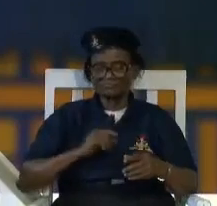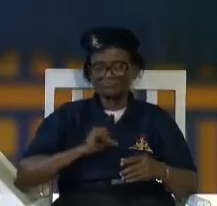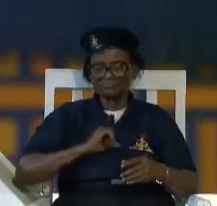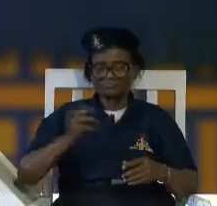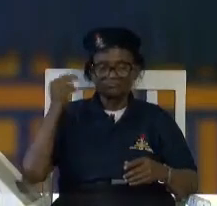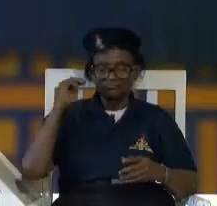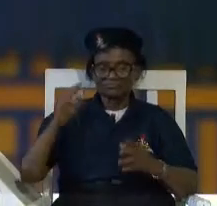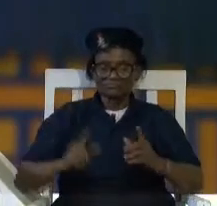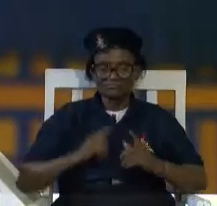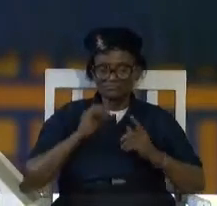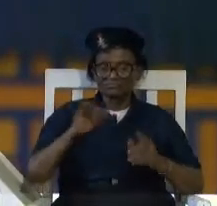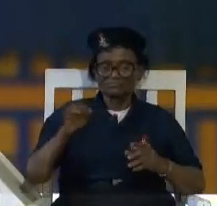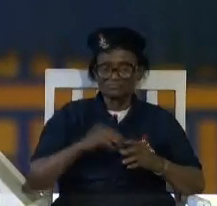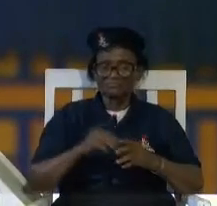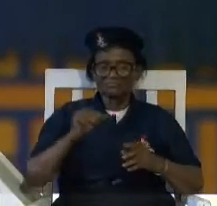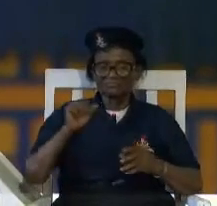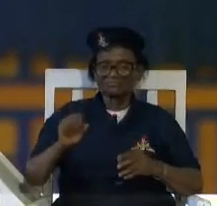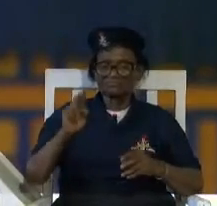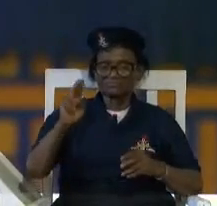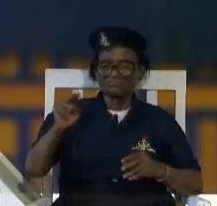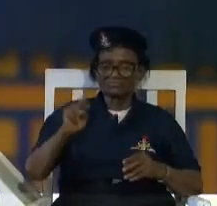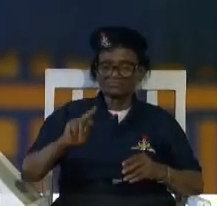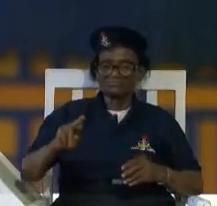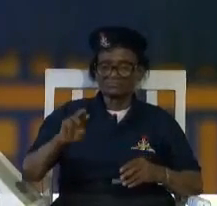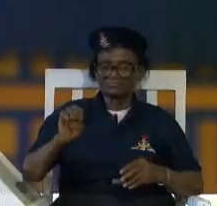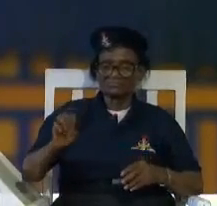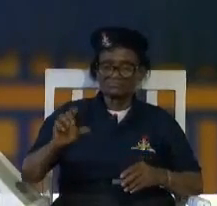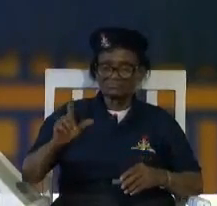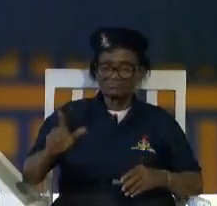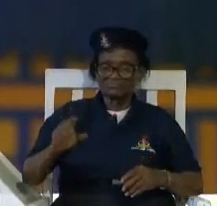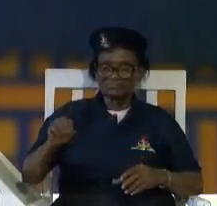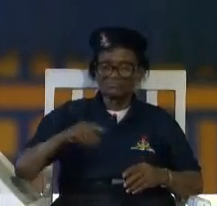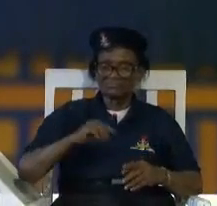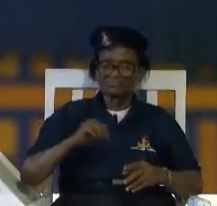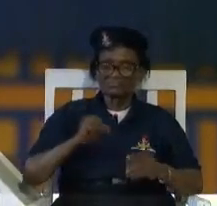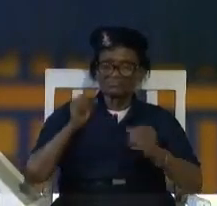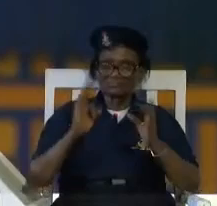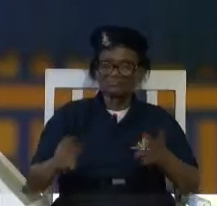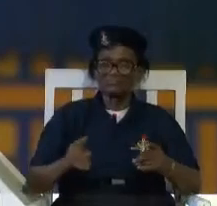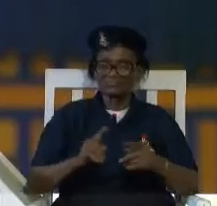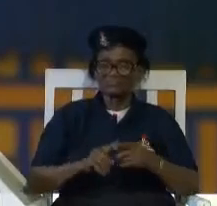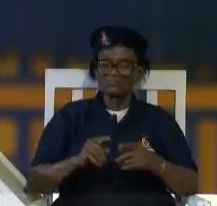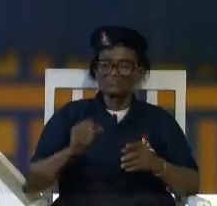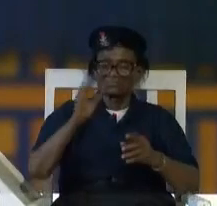Surulere. And I decided to go and greet my father in the Lord.